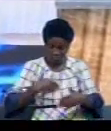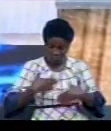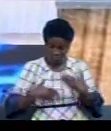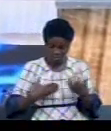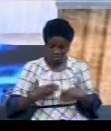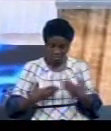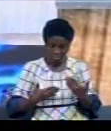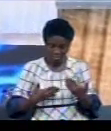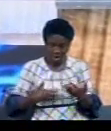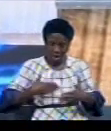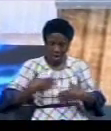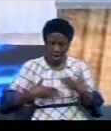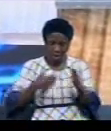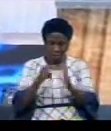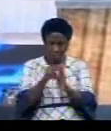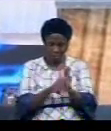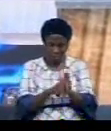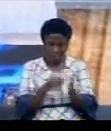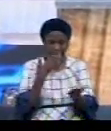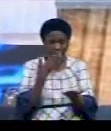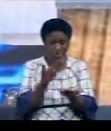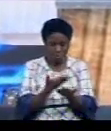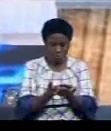happiness, goodness,